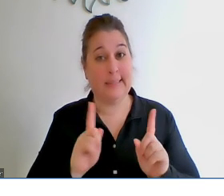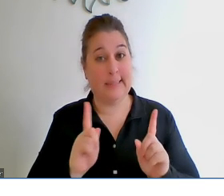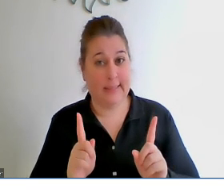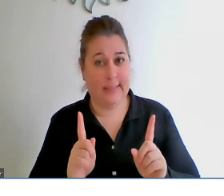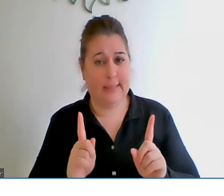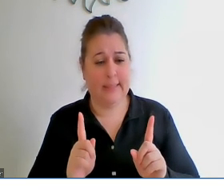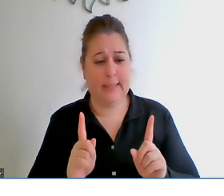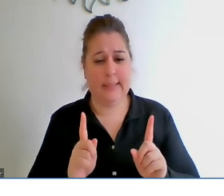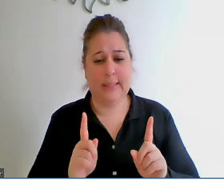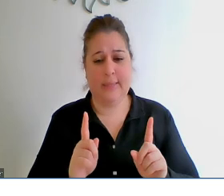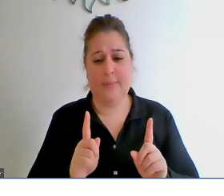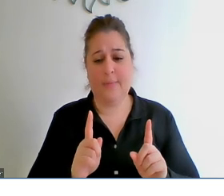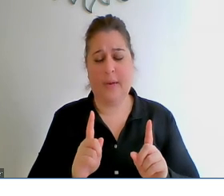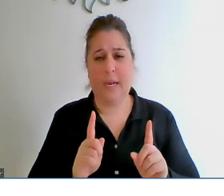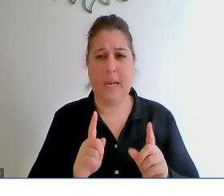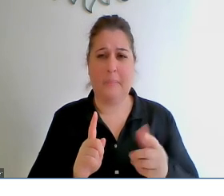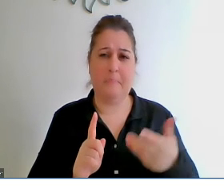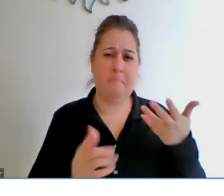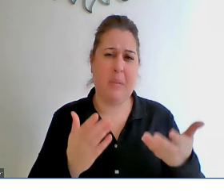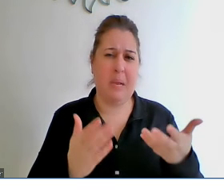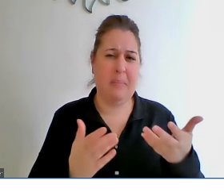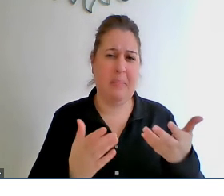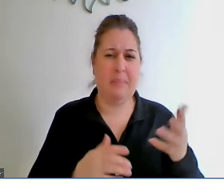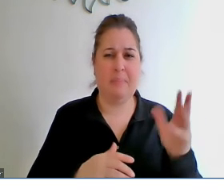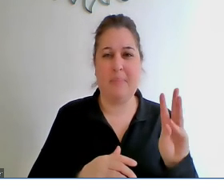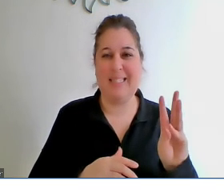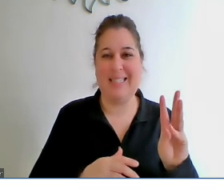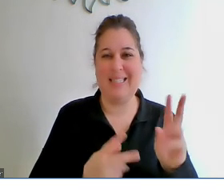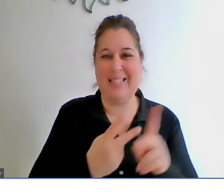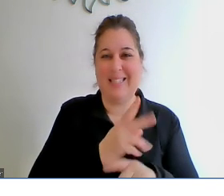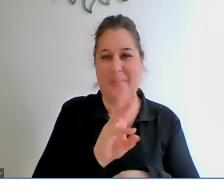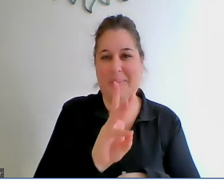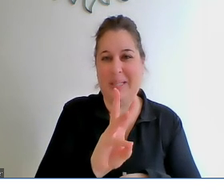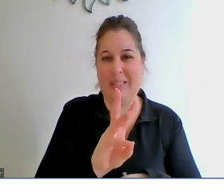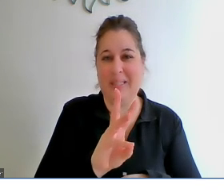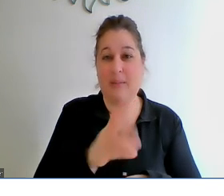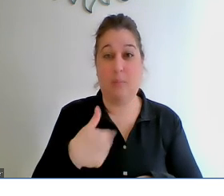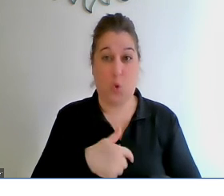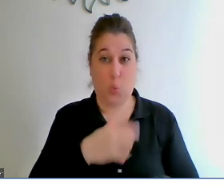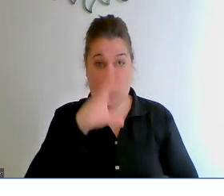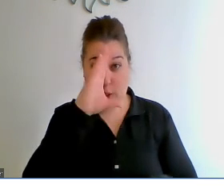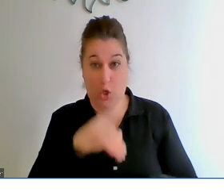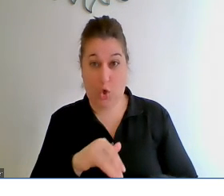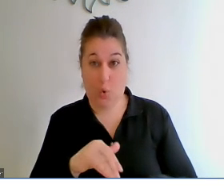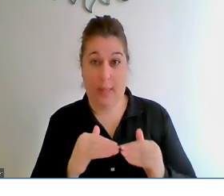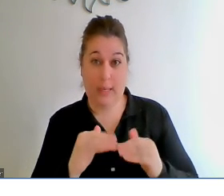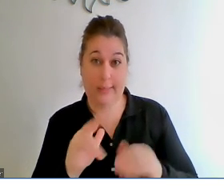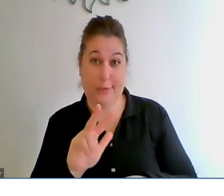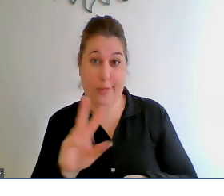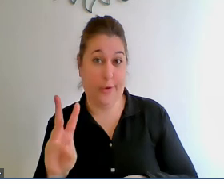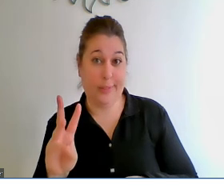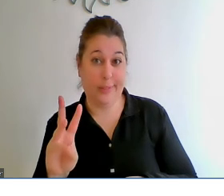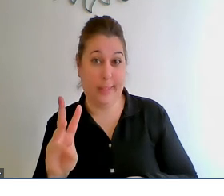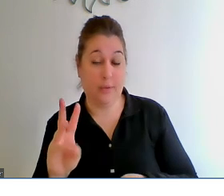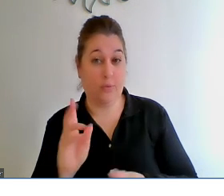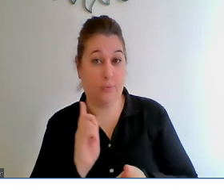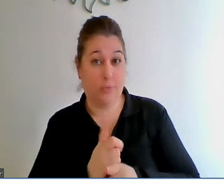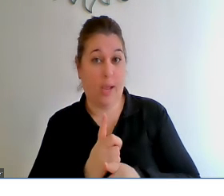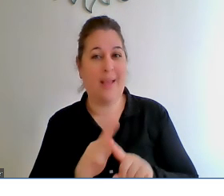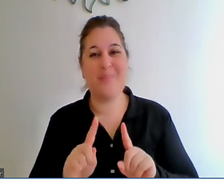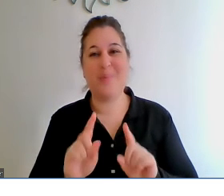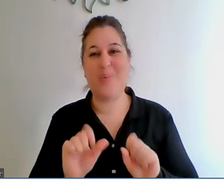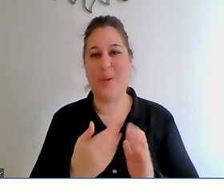if I didn't have that problem, but I had like 6 times 6? Well, we know that that's